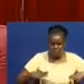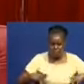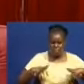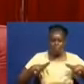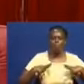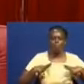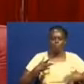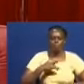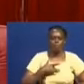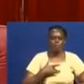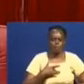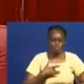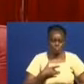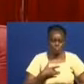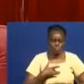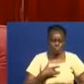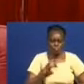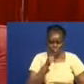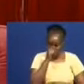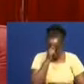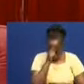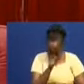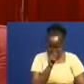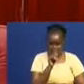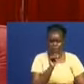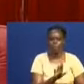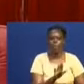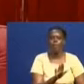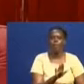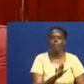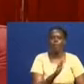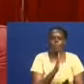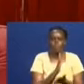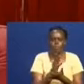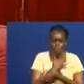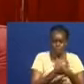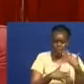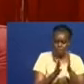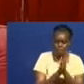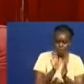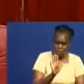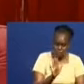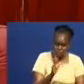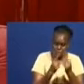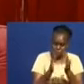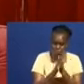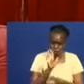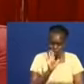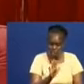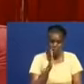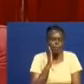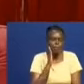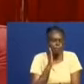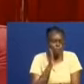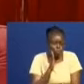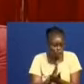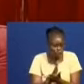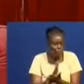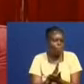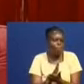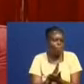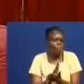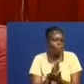proud. Let us treat them with dignity. Let us make sure we engage them. Let us stop doing the